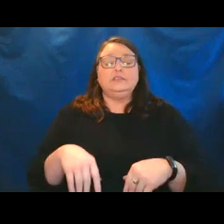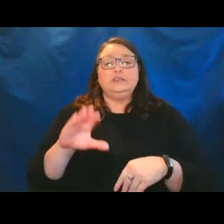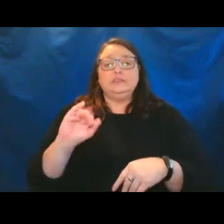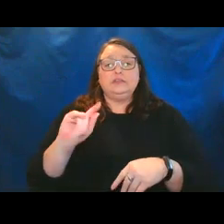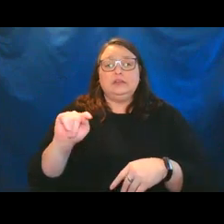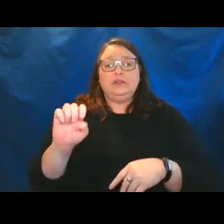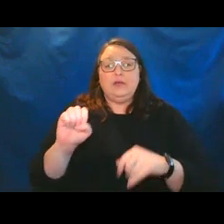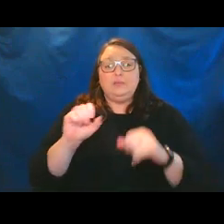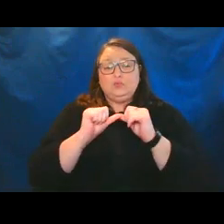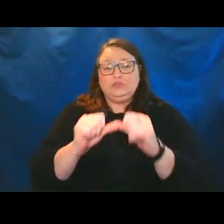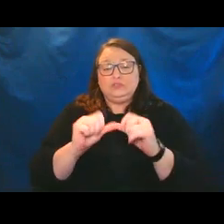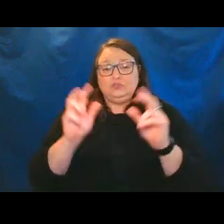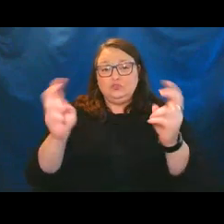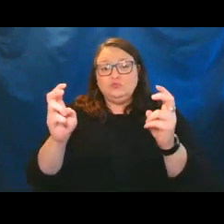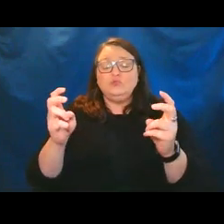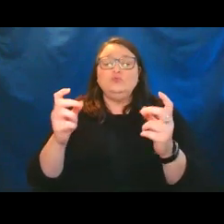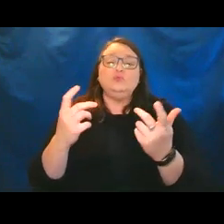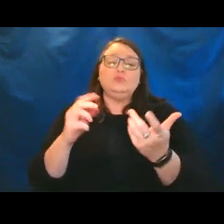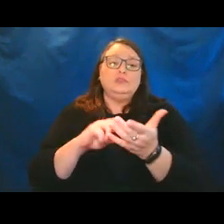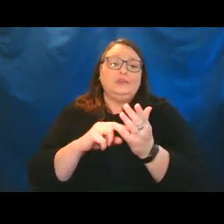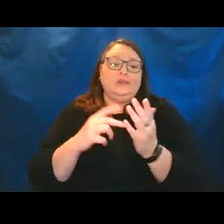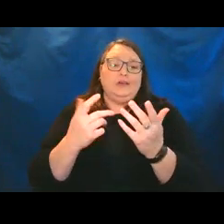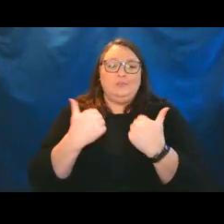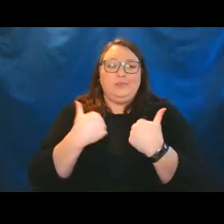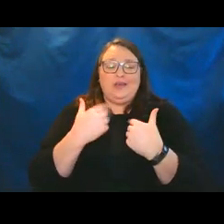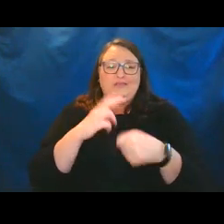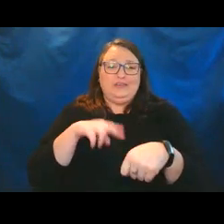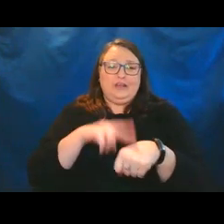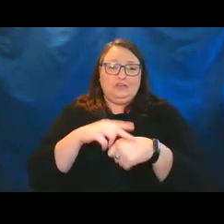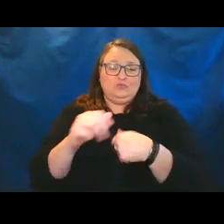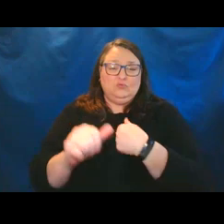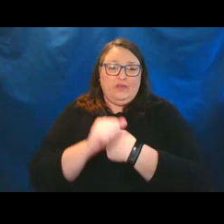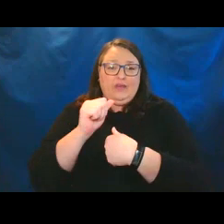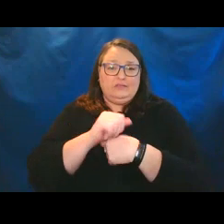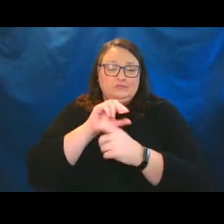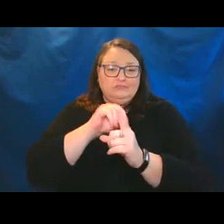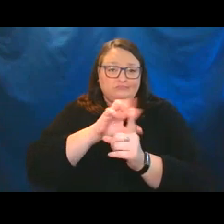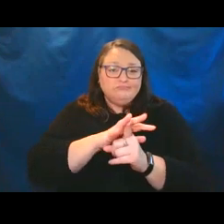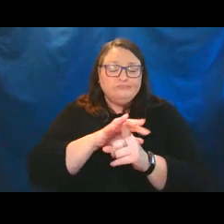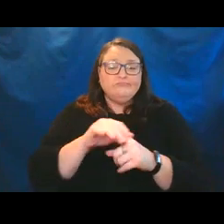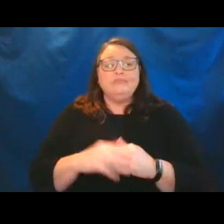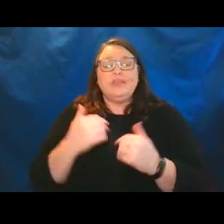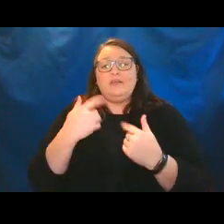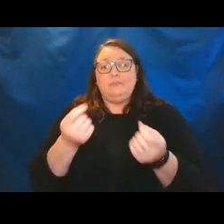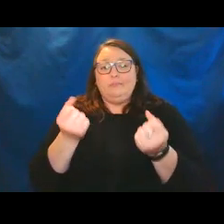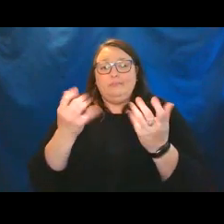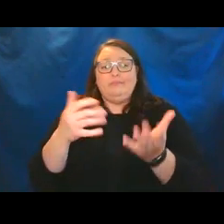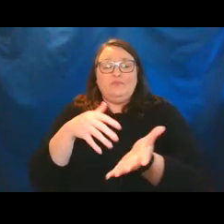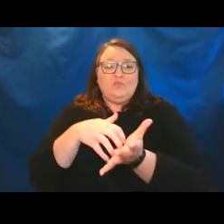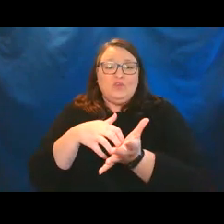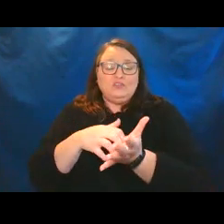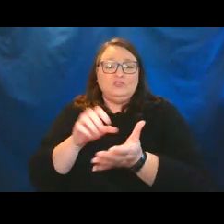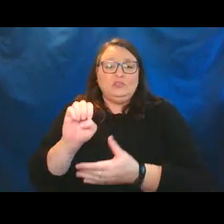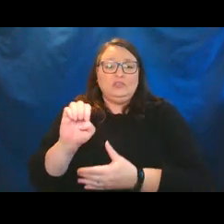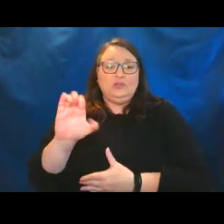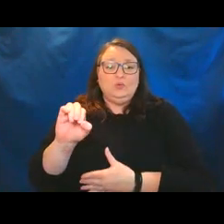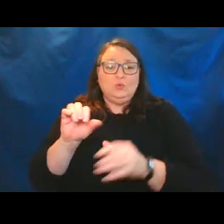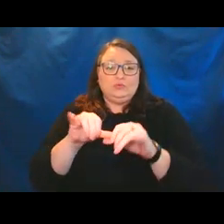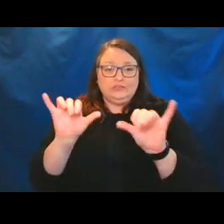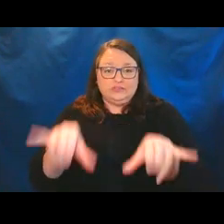high exposure to natural hazards. We have lots of fragile ecosystems. We have tons of aging infrastructure